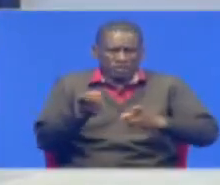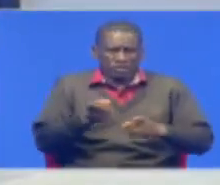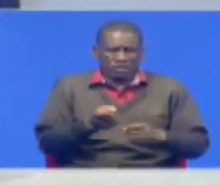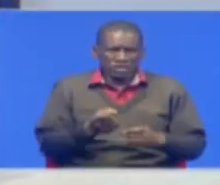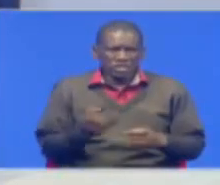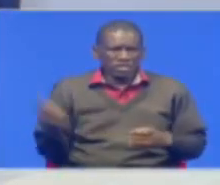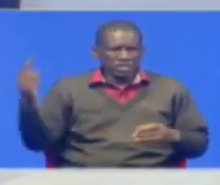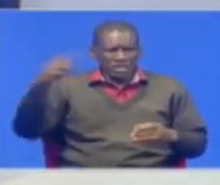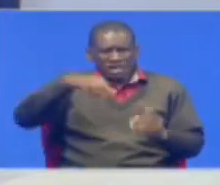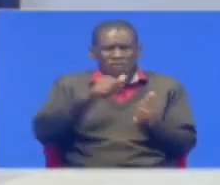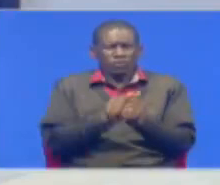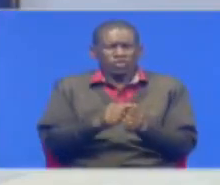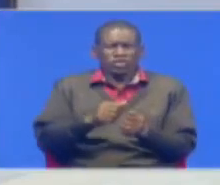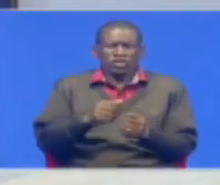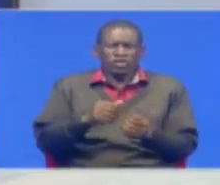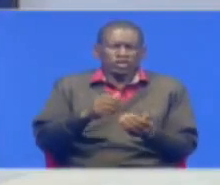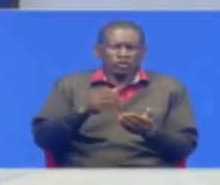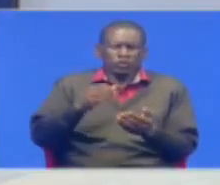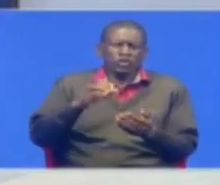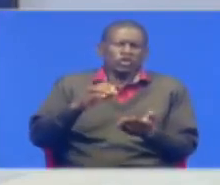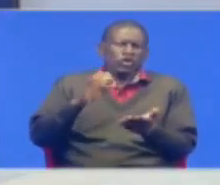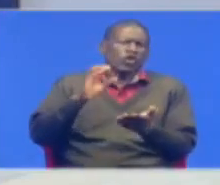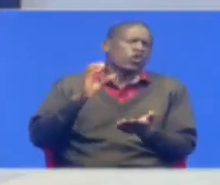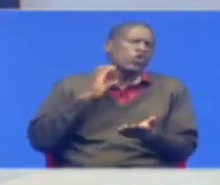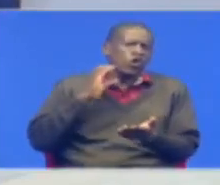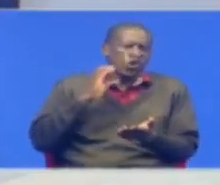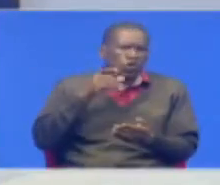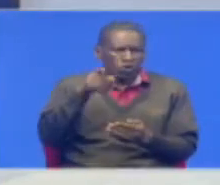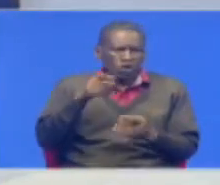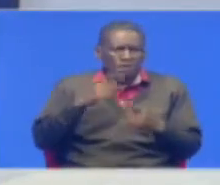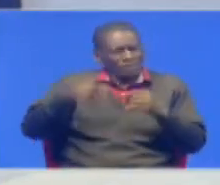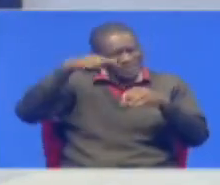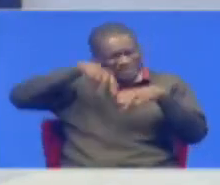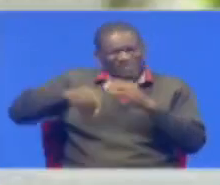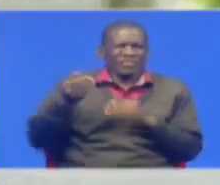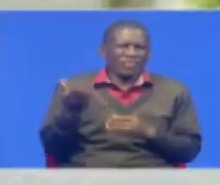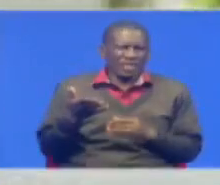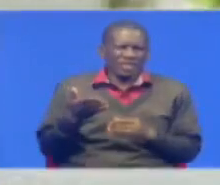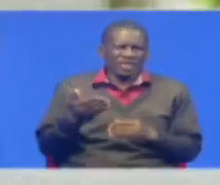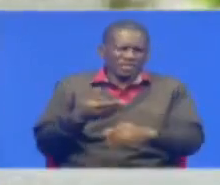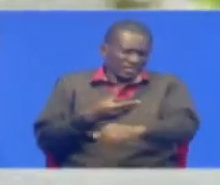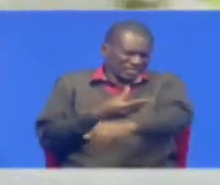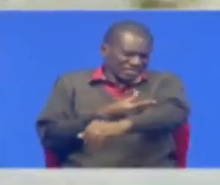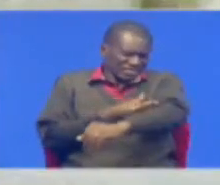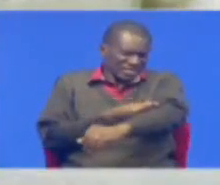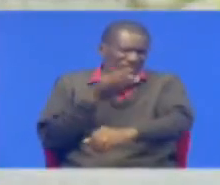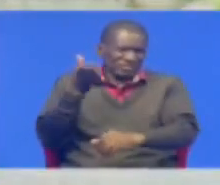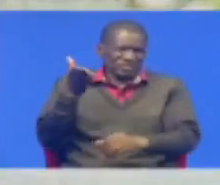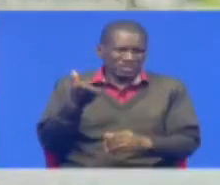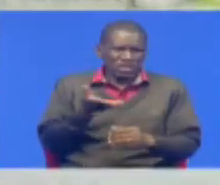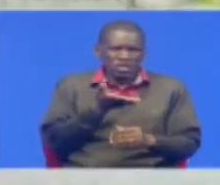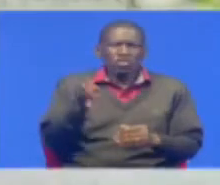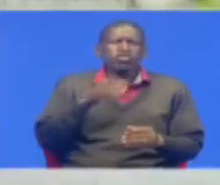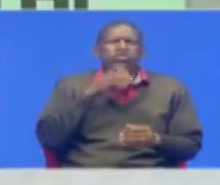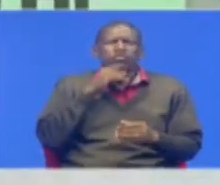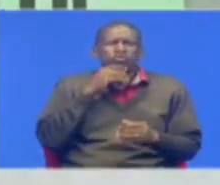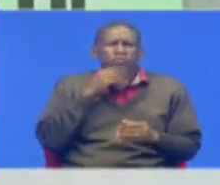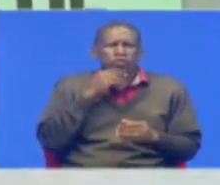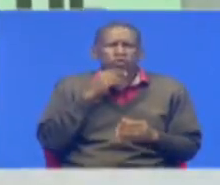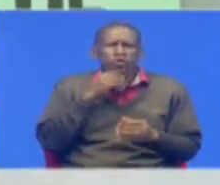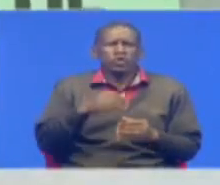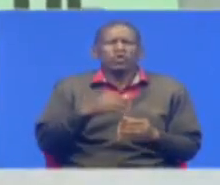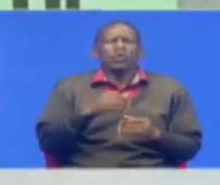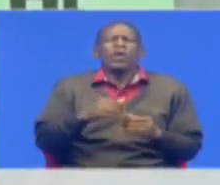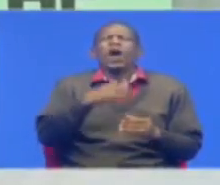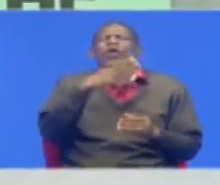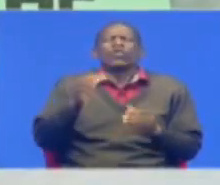carrying chocolates, but practically inside is in drugs. These boys were attending a dance every